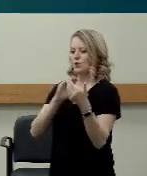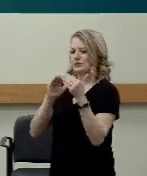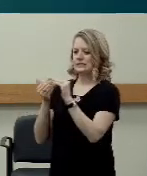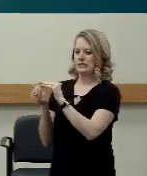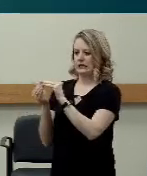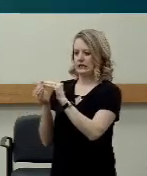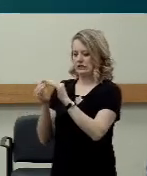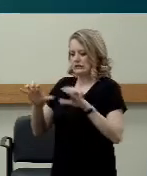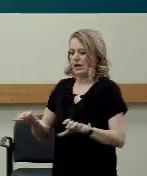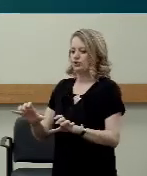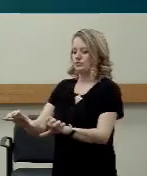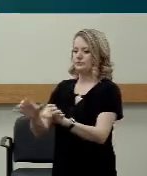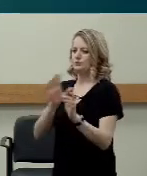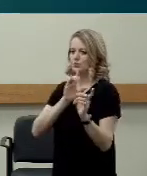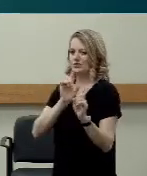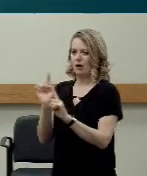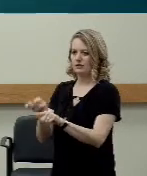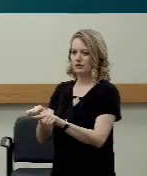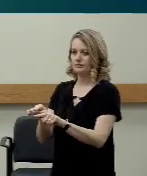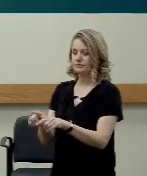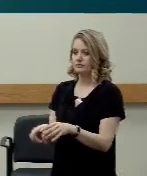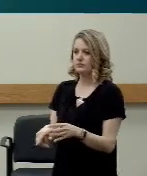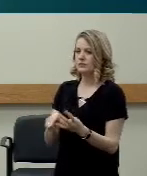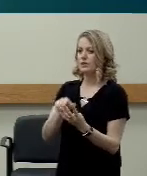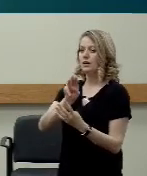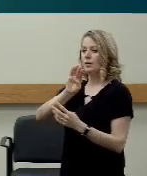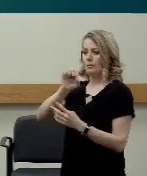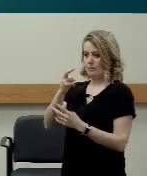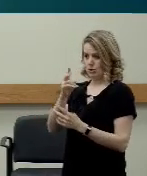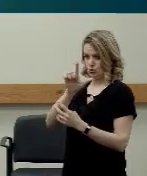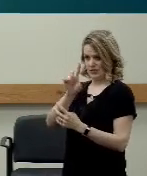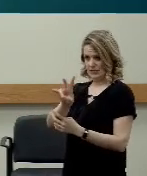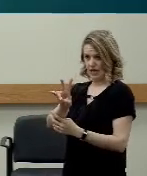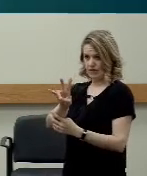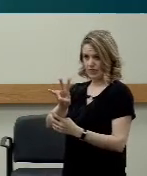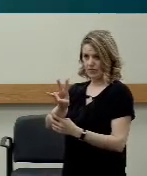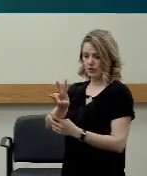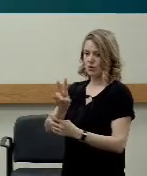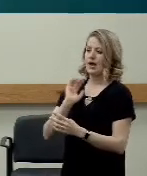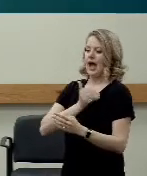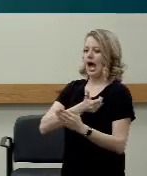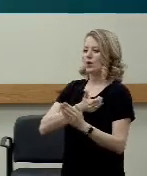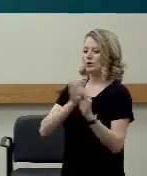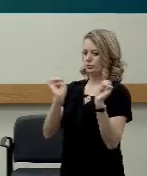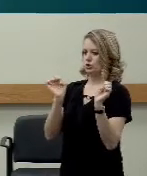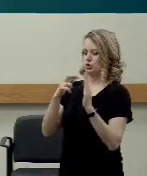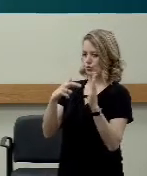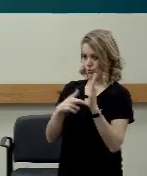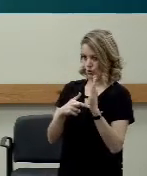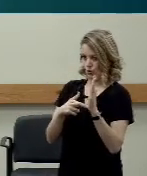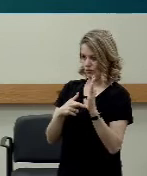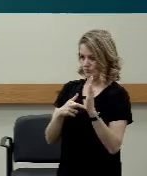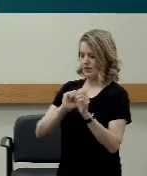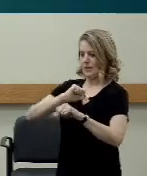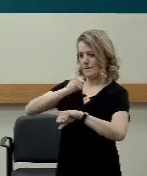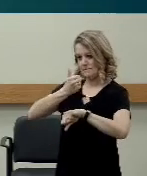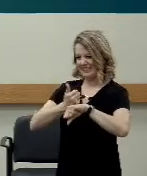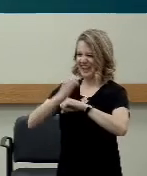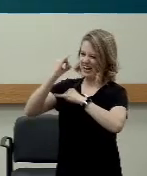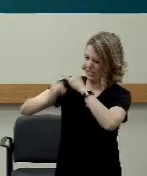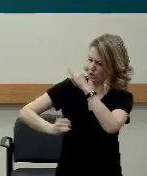one hand, we have the ordinance that was passed by the City Council March 27th. That was largely based on an analysis of international